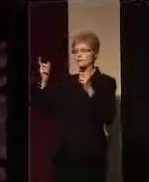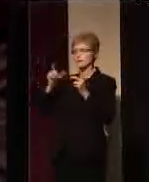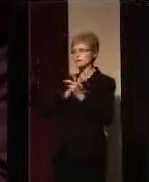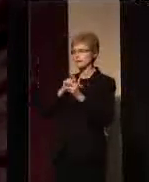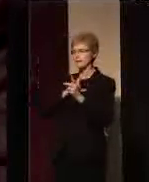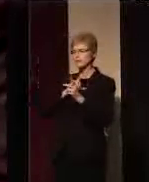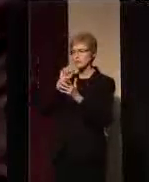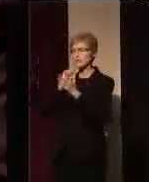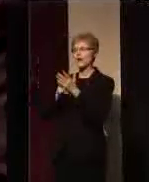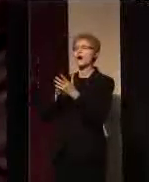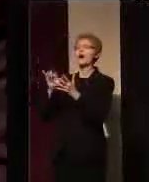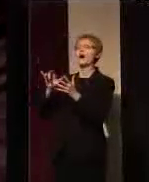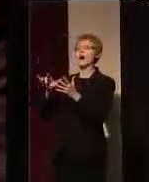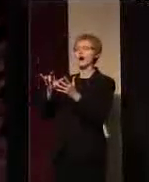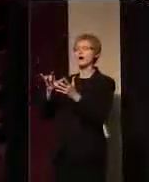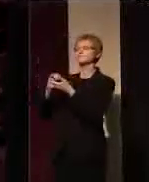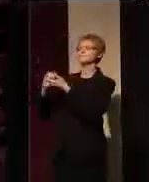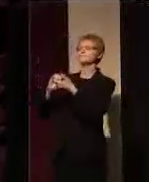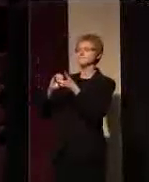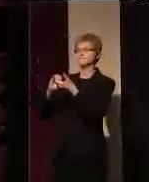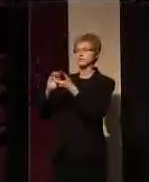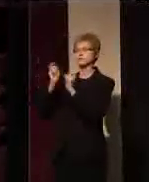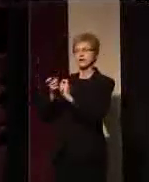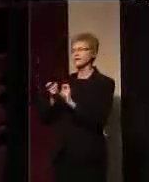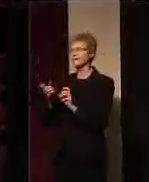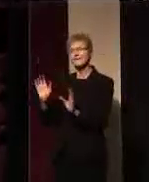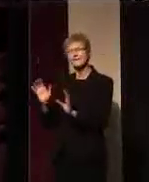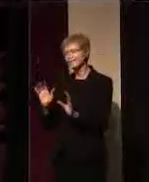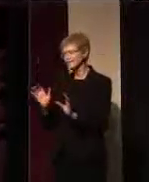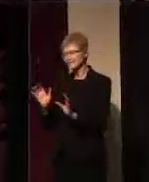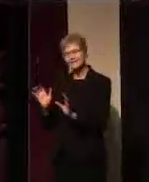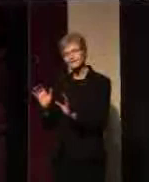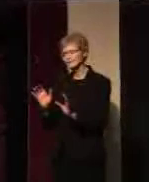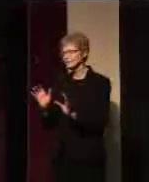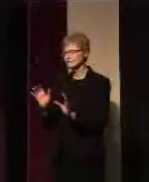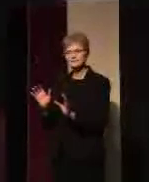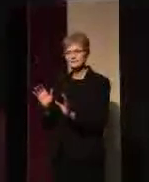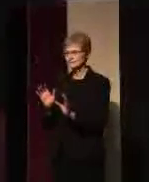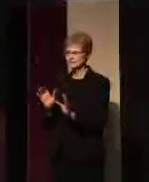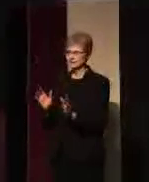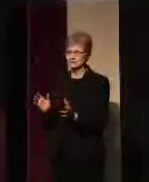to recognize and come together and institute these changes.